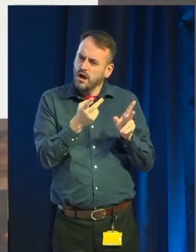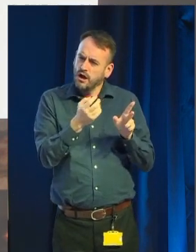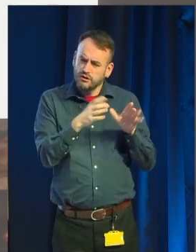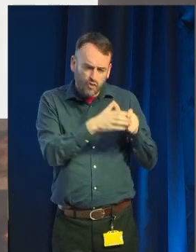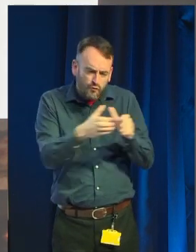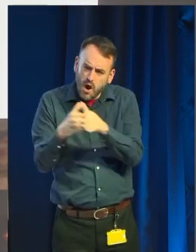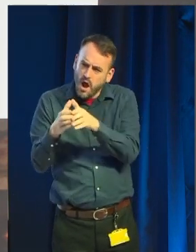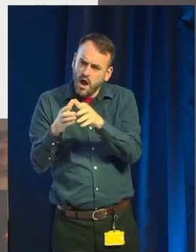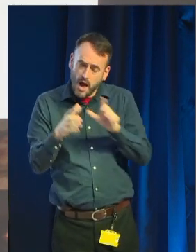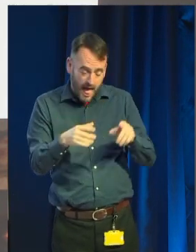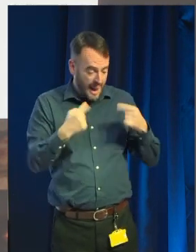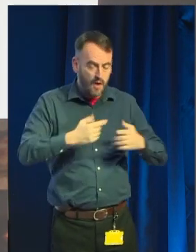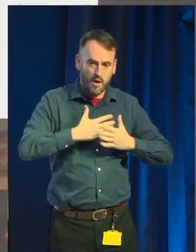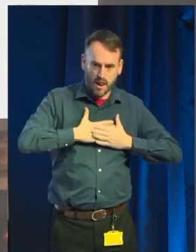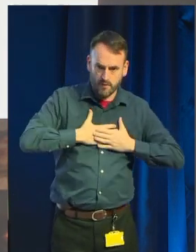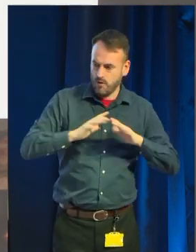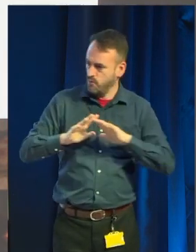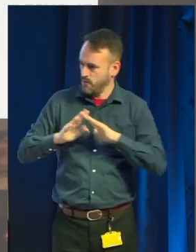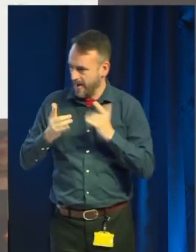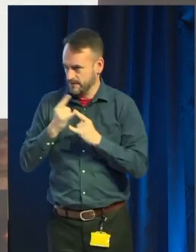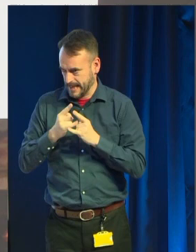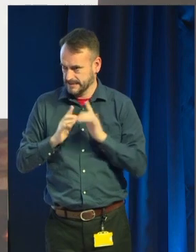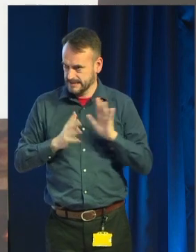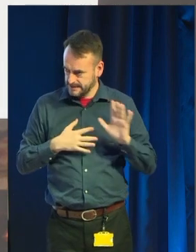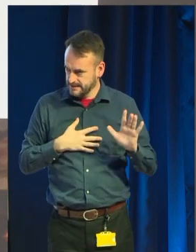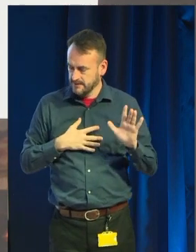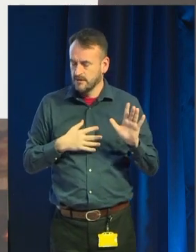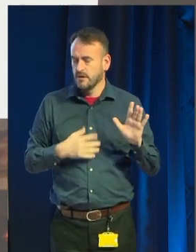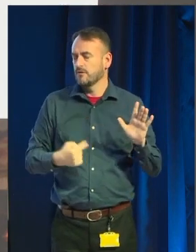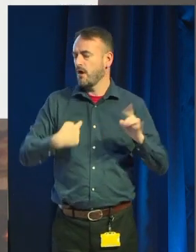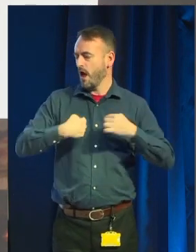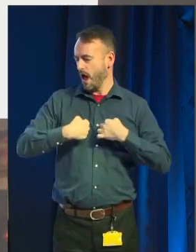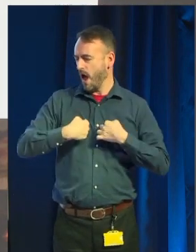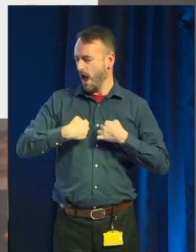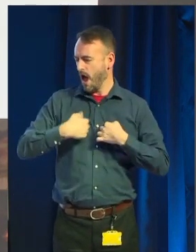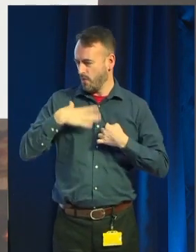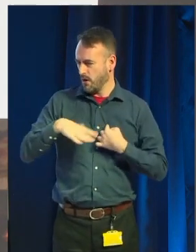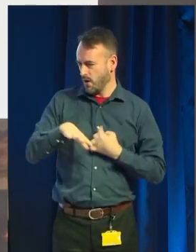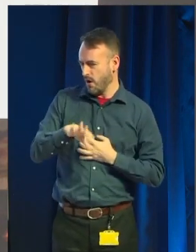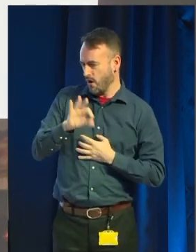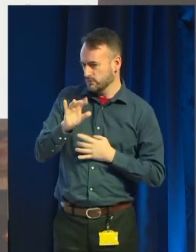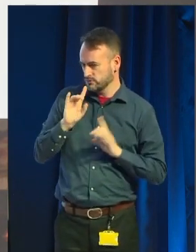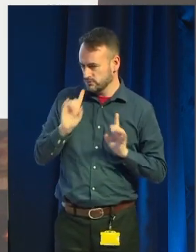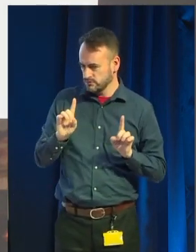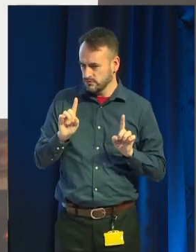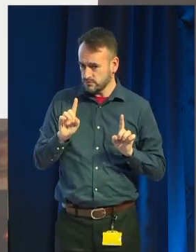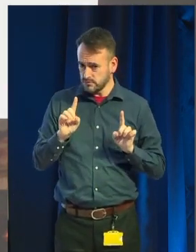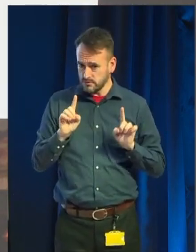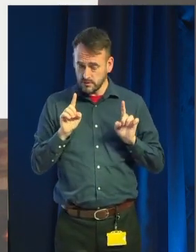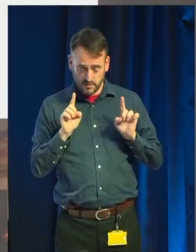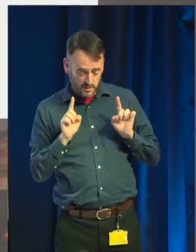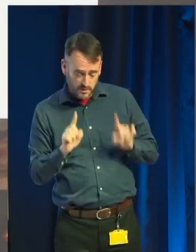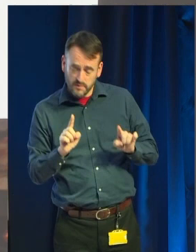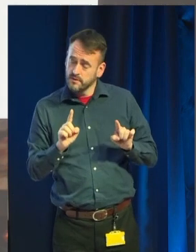them. So I made sure that the scene was either very light, not crude,